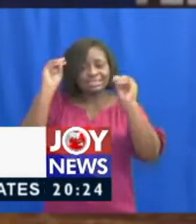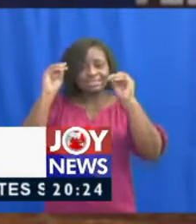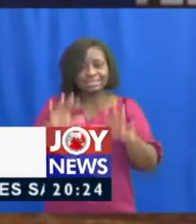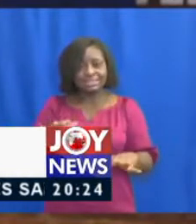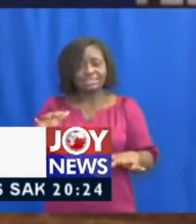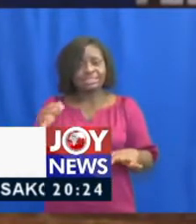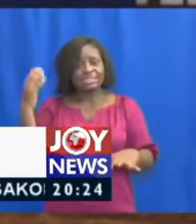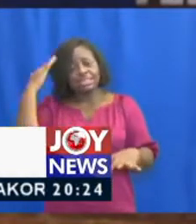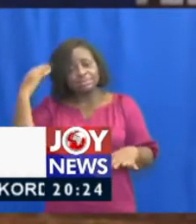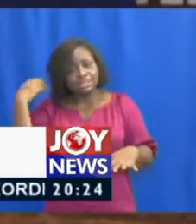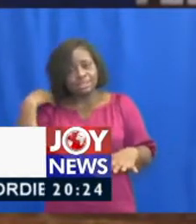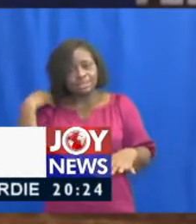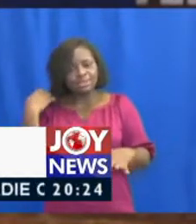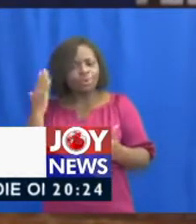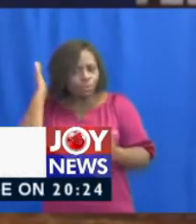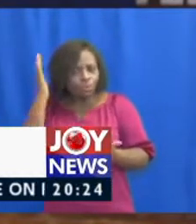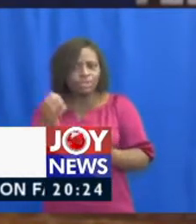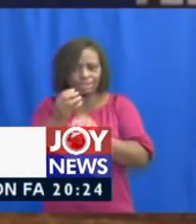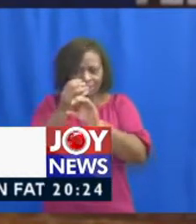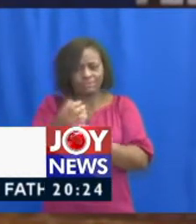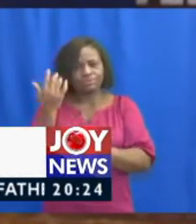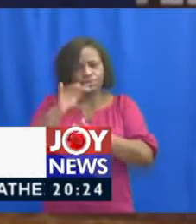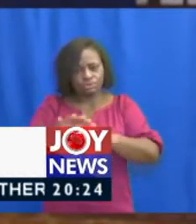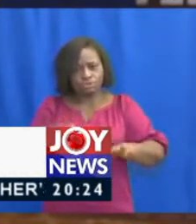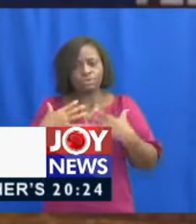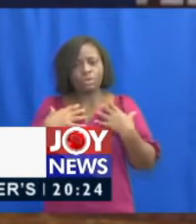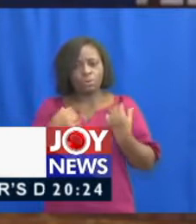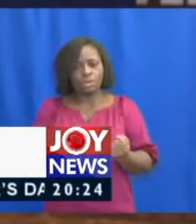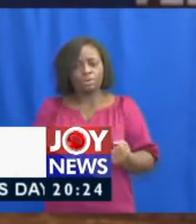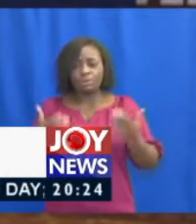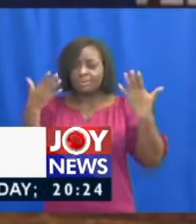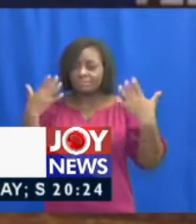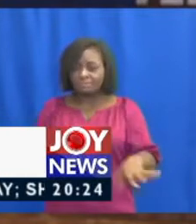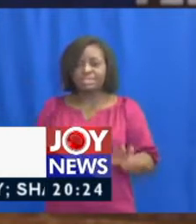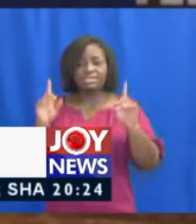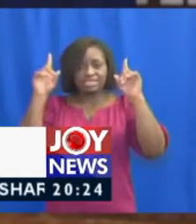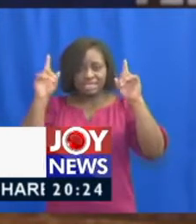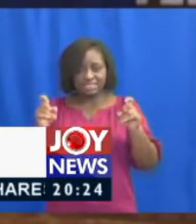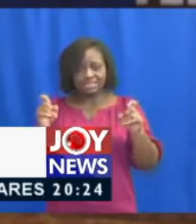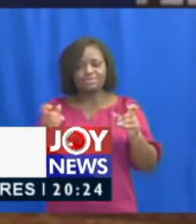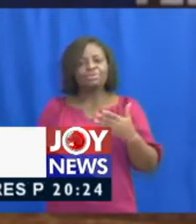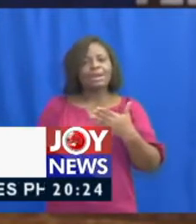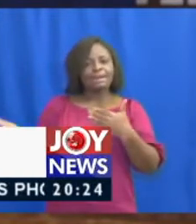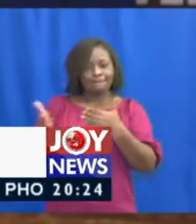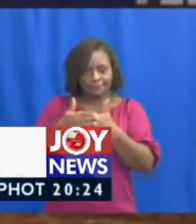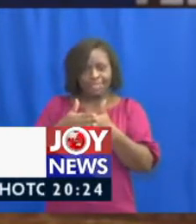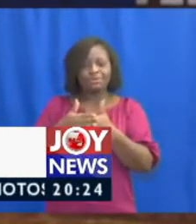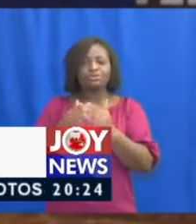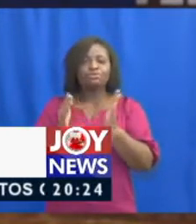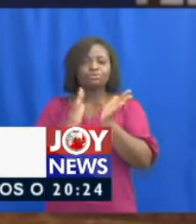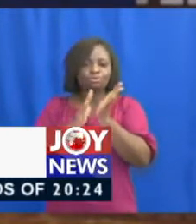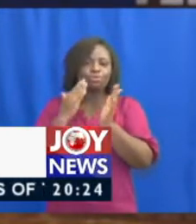fin, ba kwenye biye ojogba. Kuni ka amegbe amegzame na, ama kuse ame